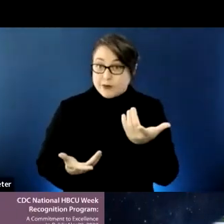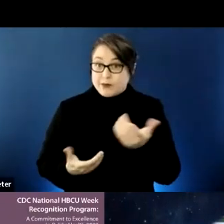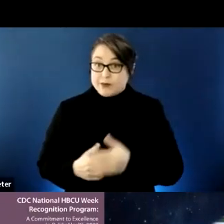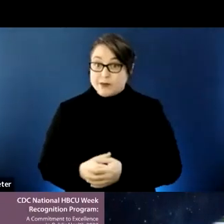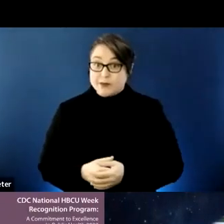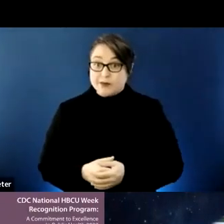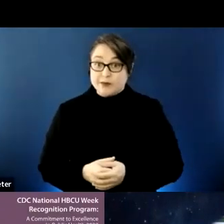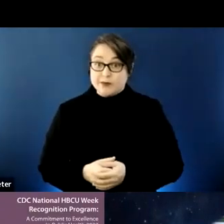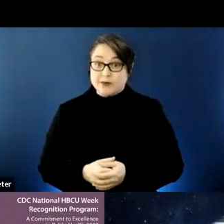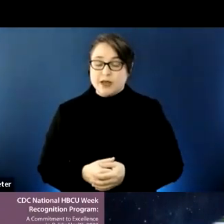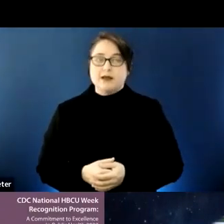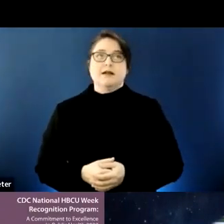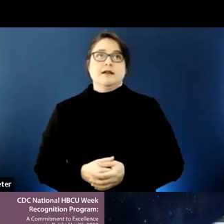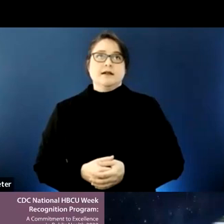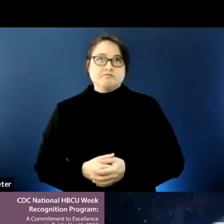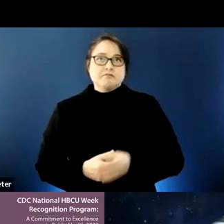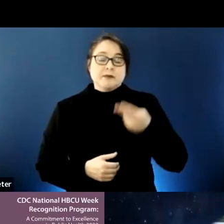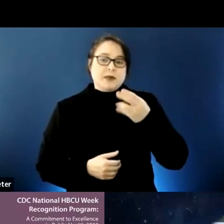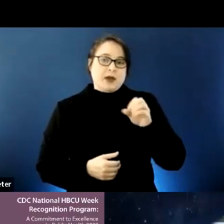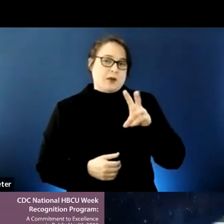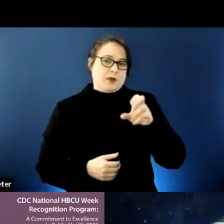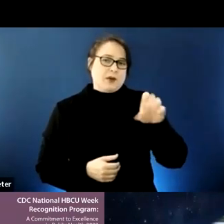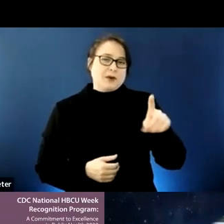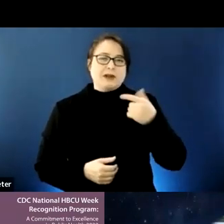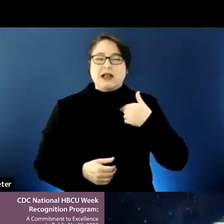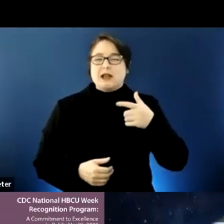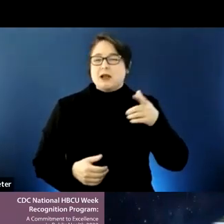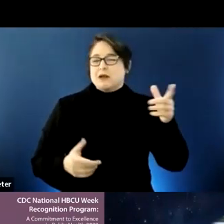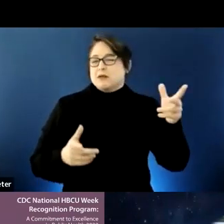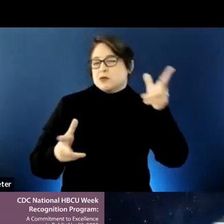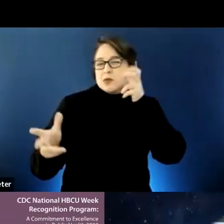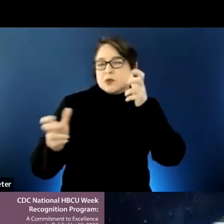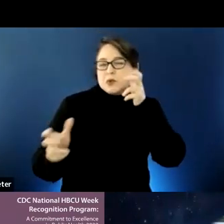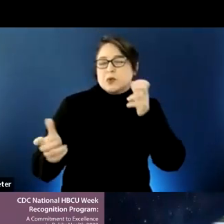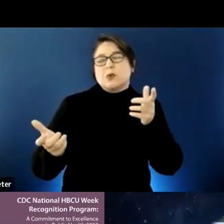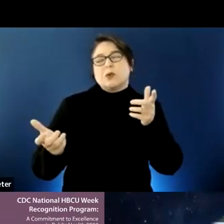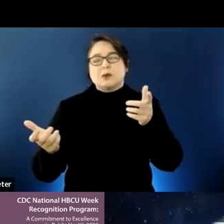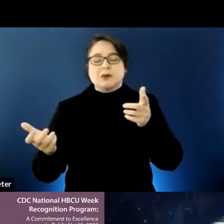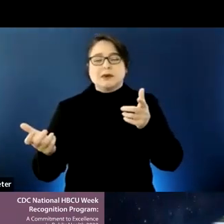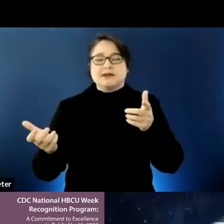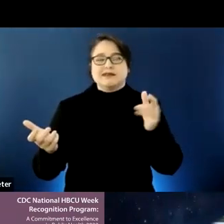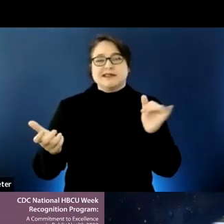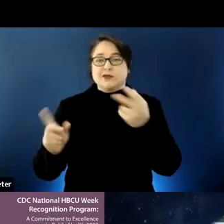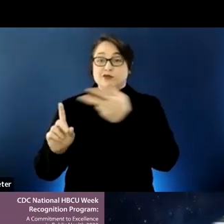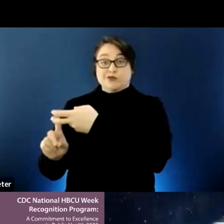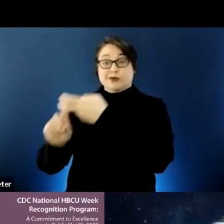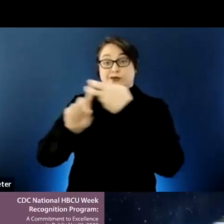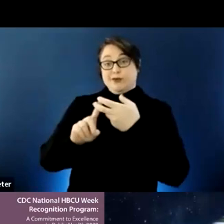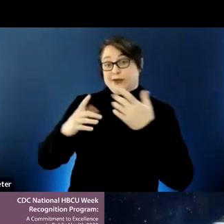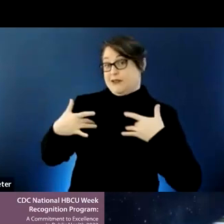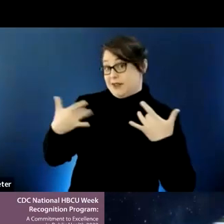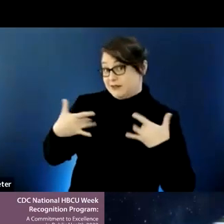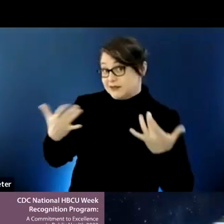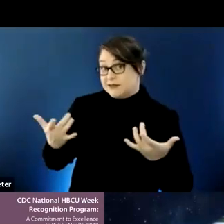At the time when I was at Howard, I kind of heard of, let's say, like more of like recruiting events,